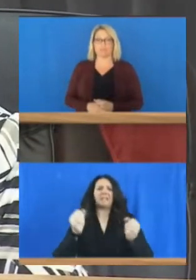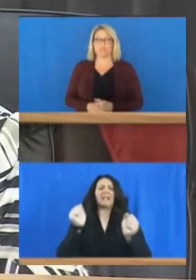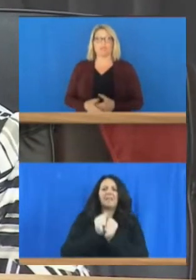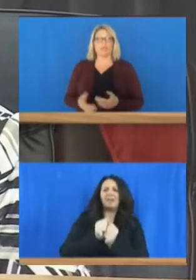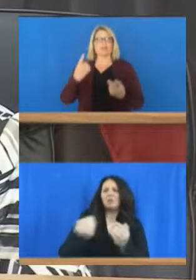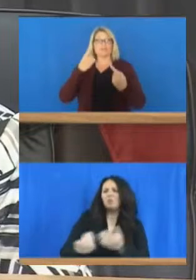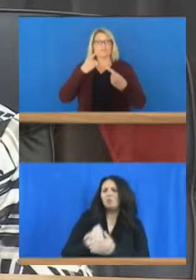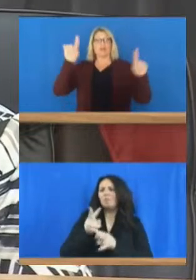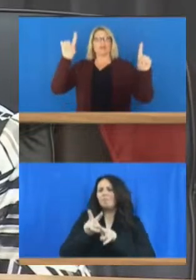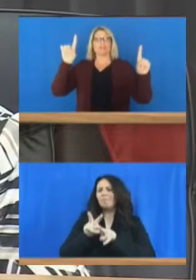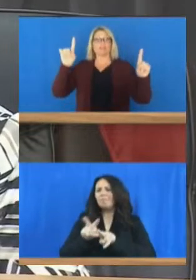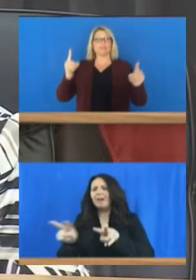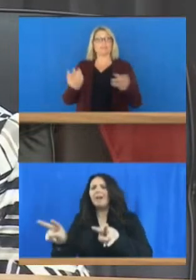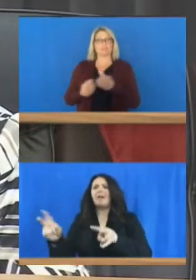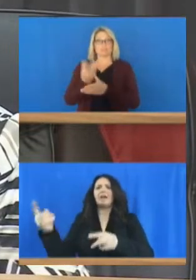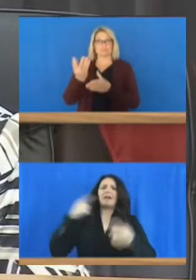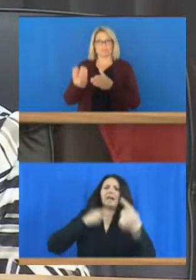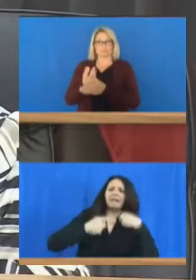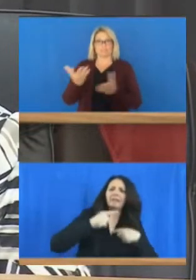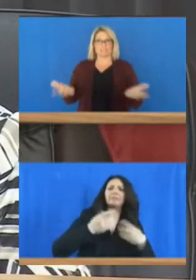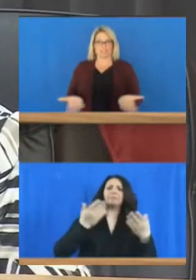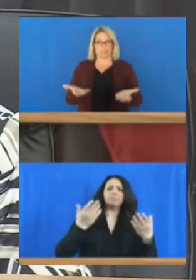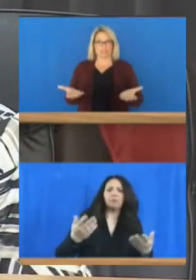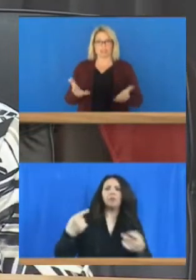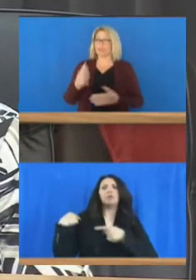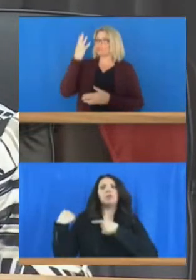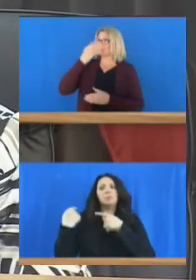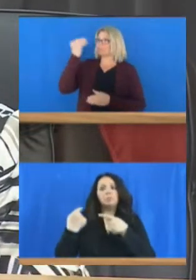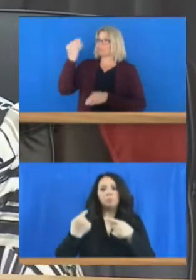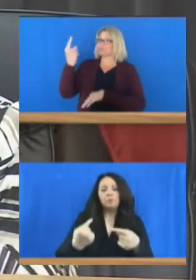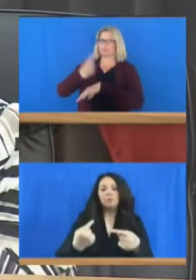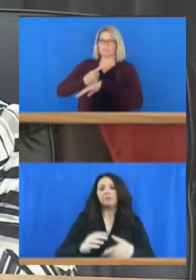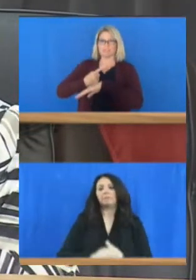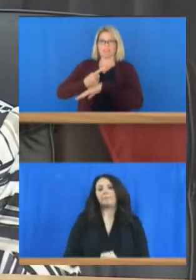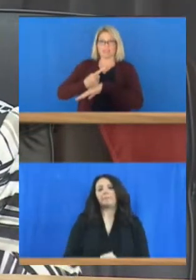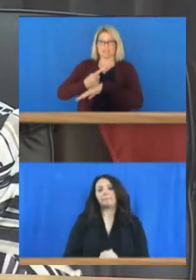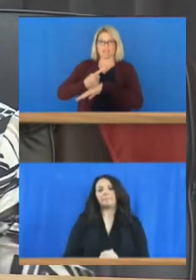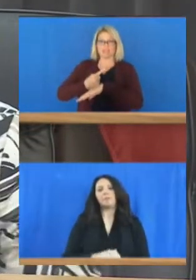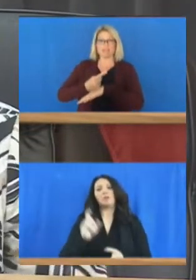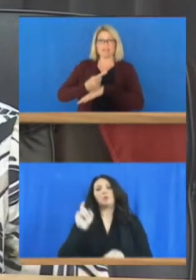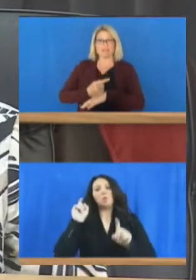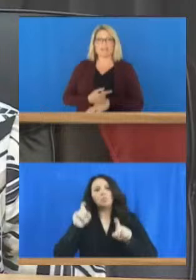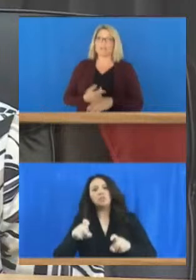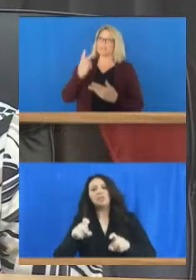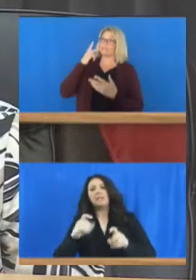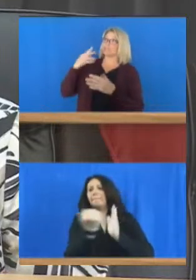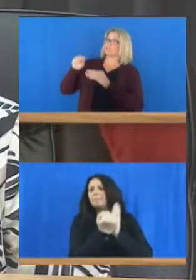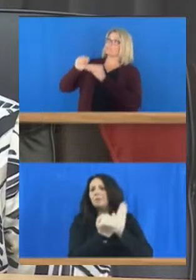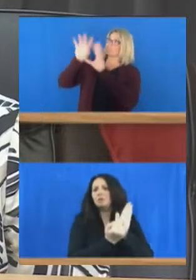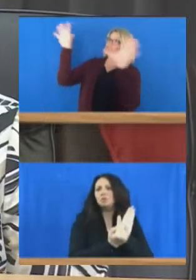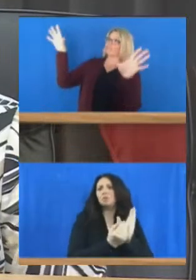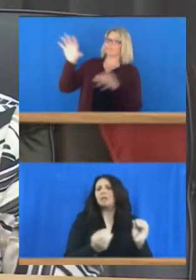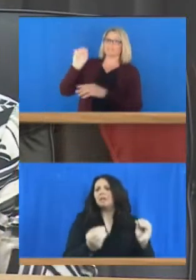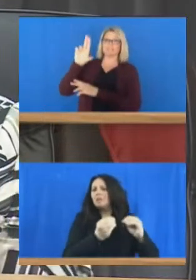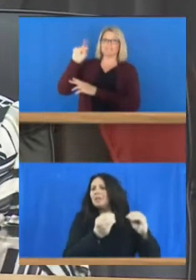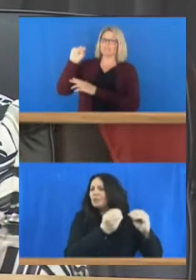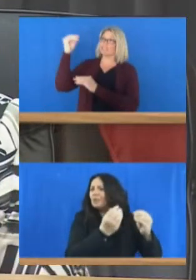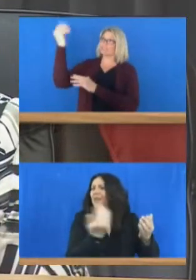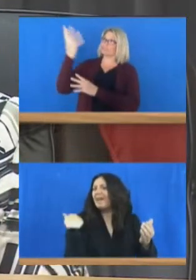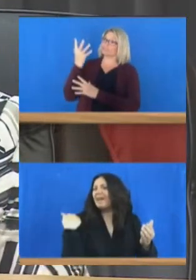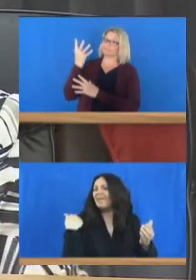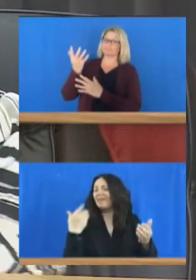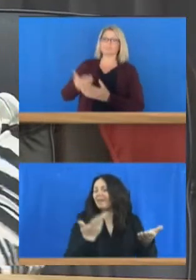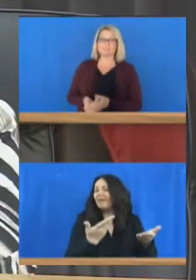jaune de notre plan de rétablissement provincial. Et je suis très, très, très fière. Santé publique